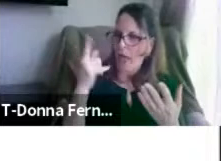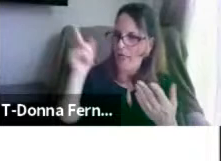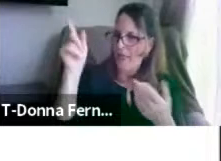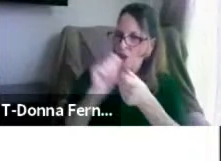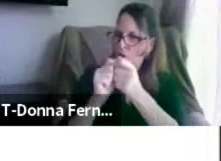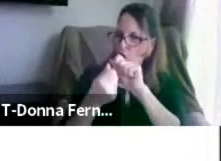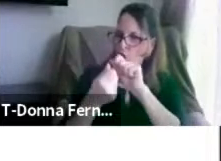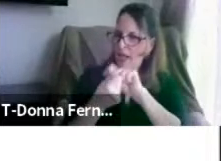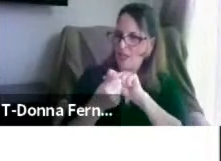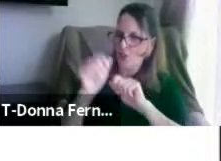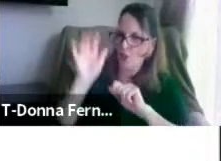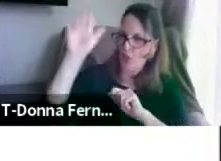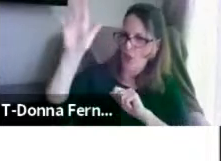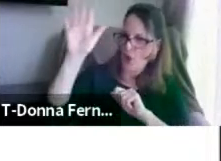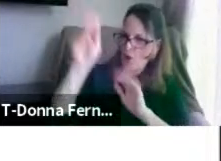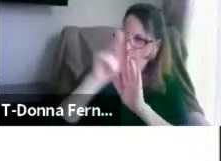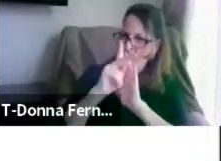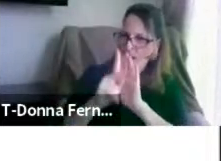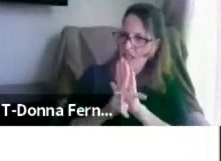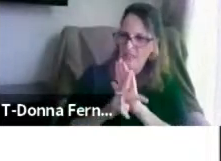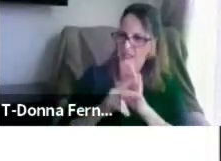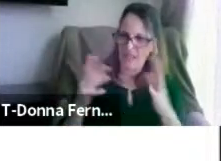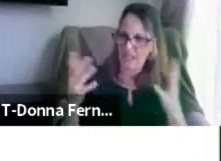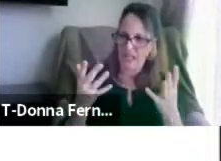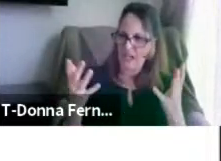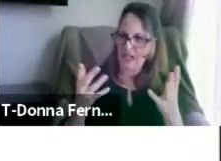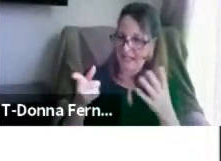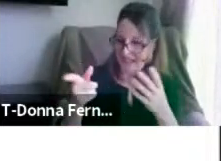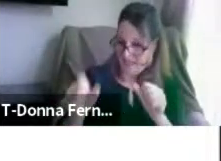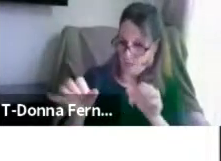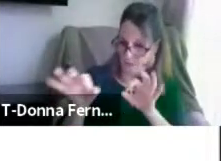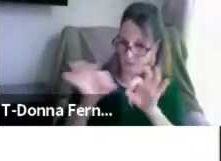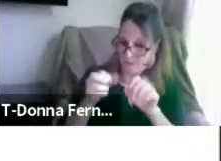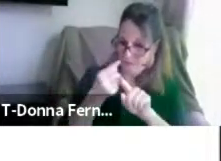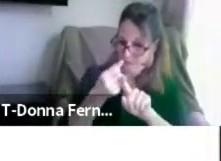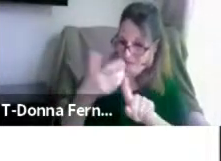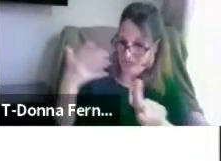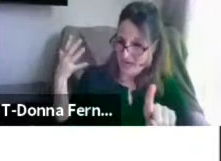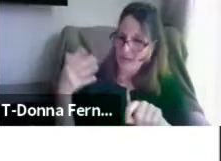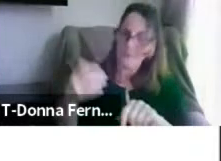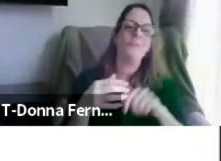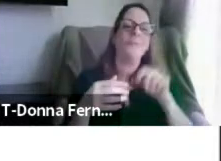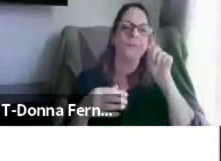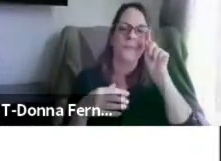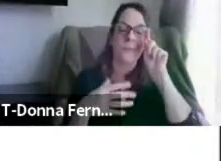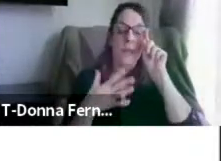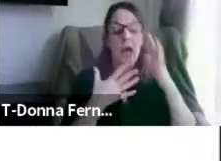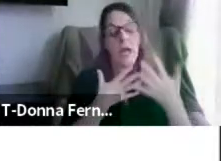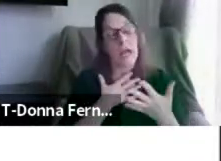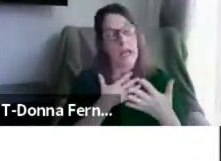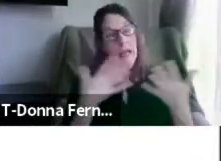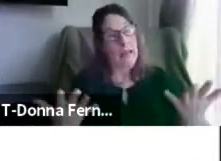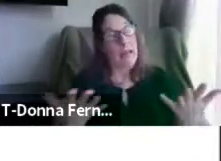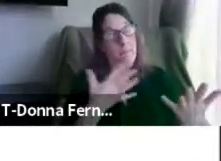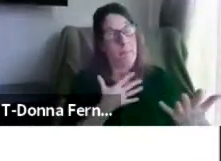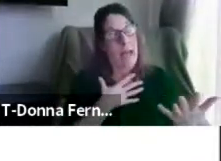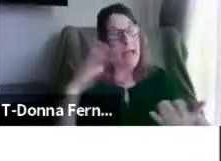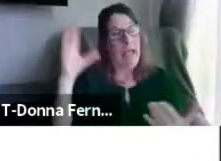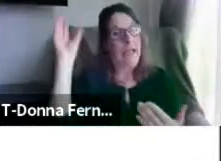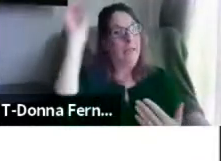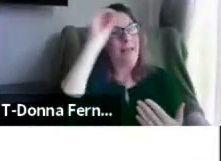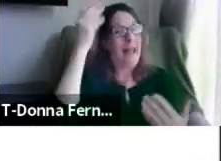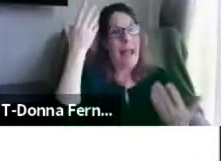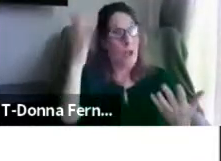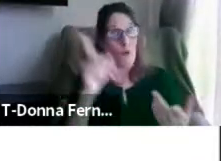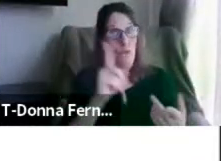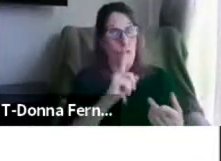change their stance and something like that, if you're able to? In my opinion, and I don't know if this is if this was